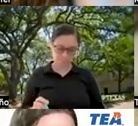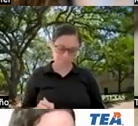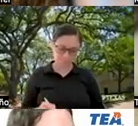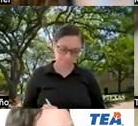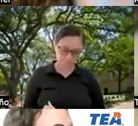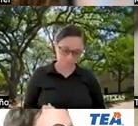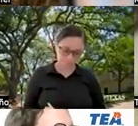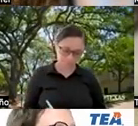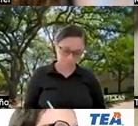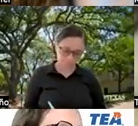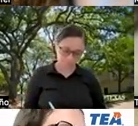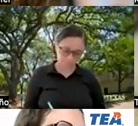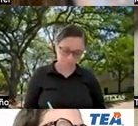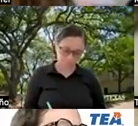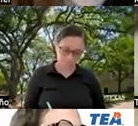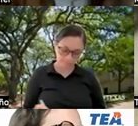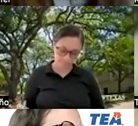Reagan Miller. I am here.